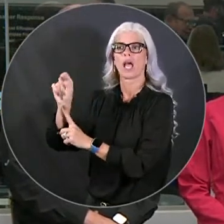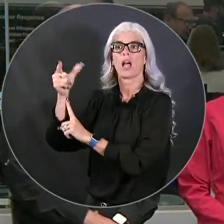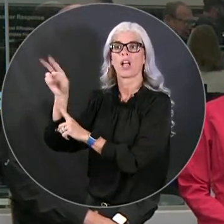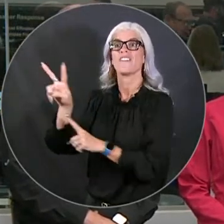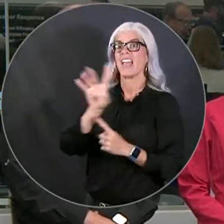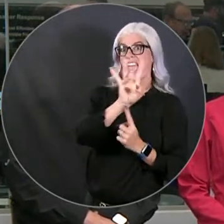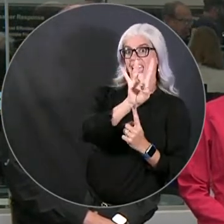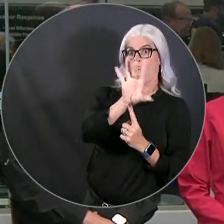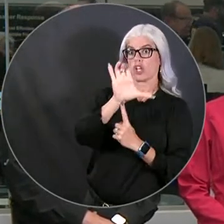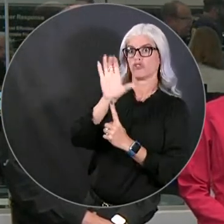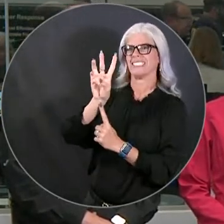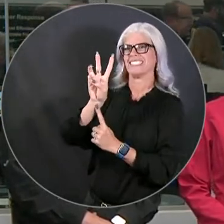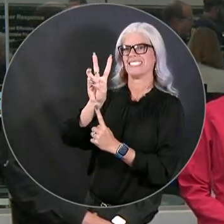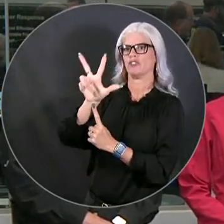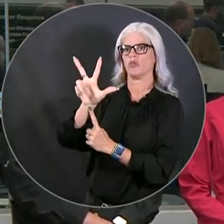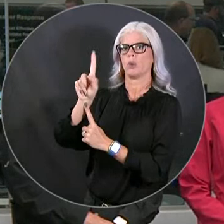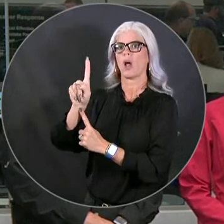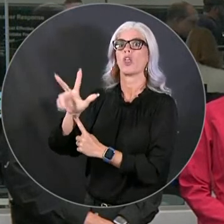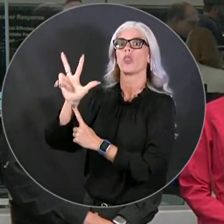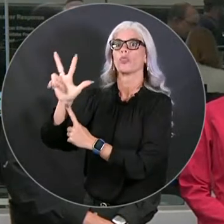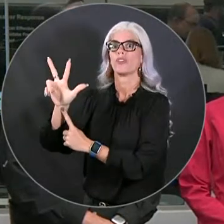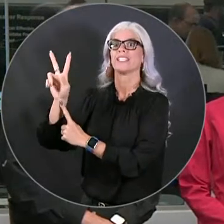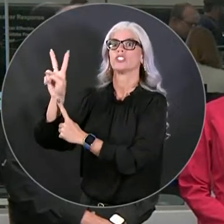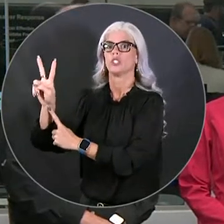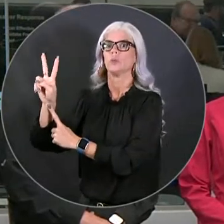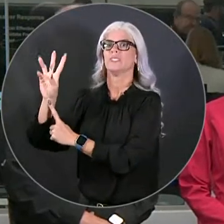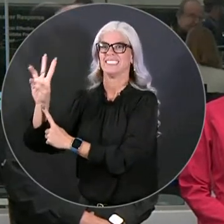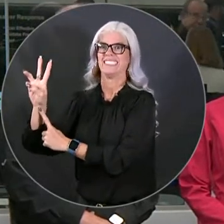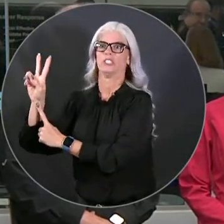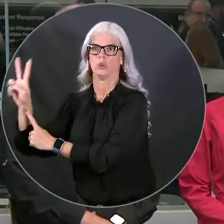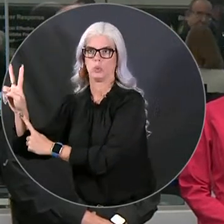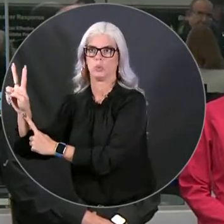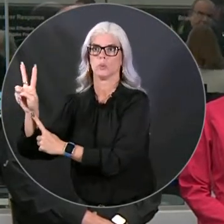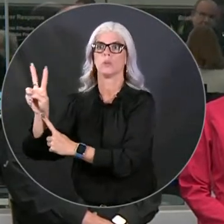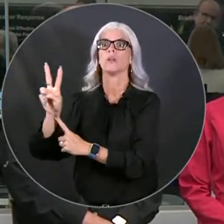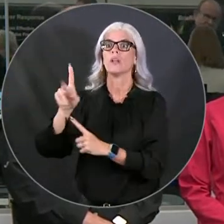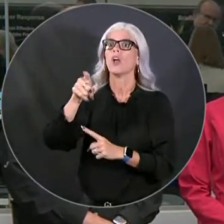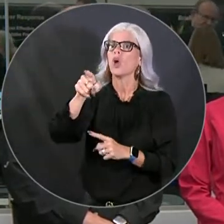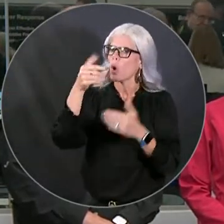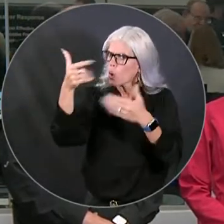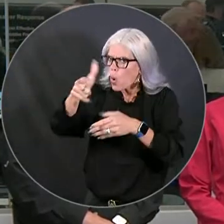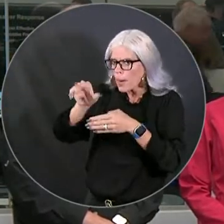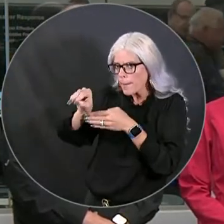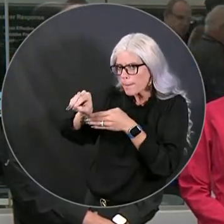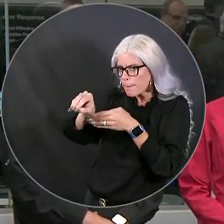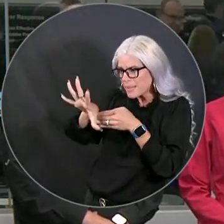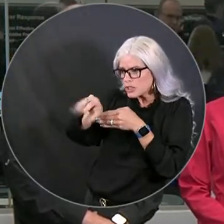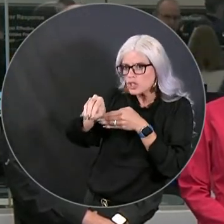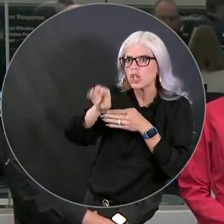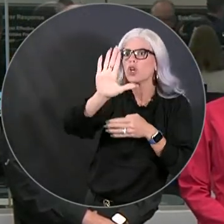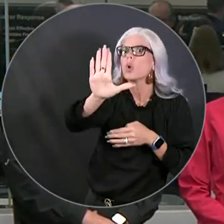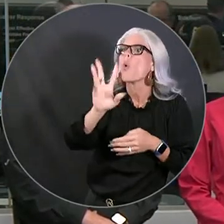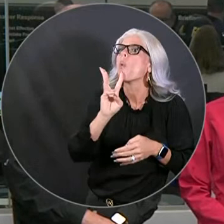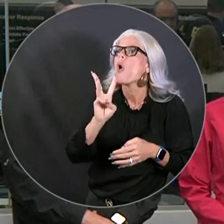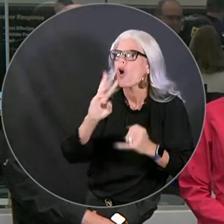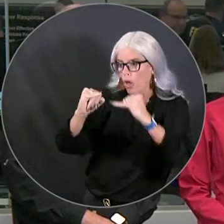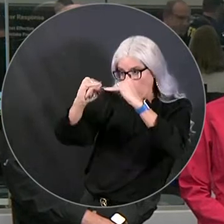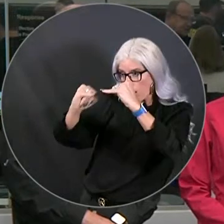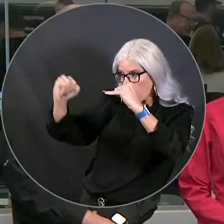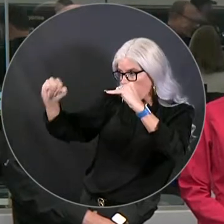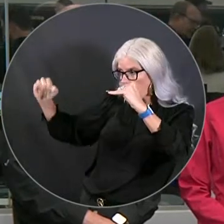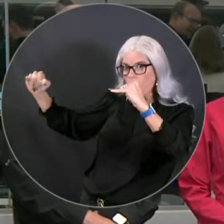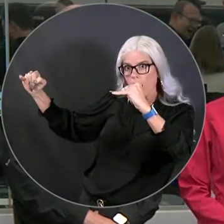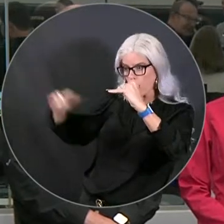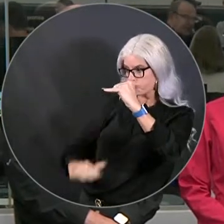1-800-621-3262. Make sure you take a picture of the water line in your home, because if you can show that, we're able to get assistance to